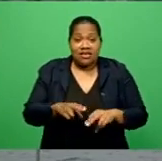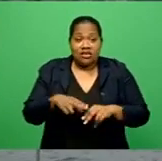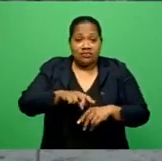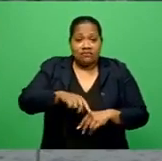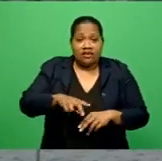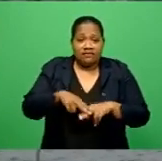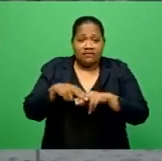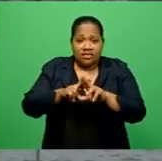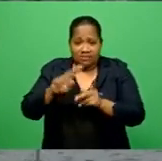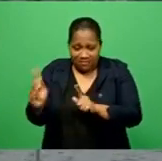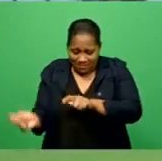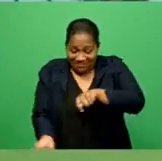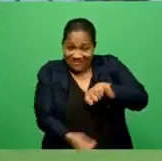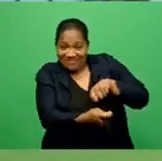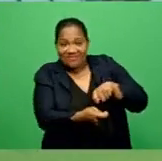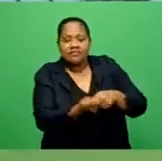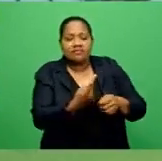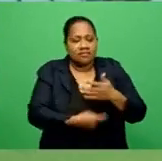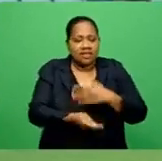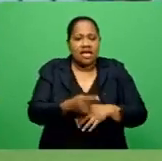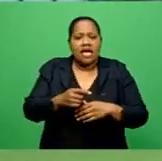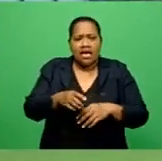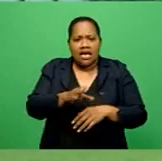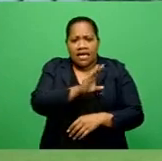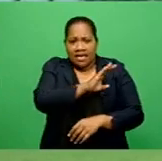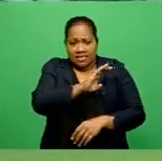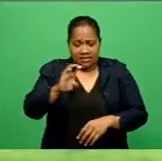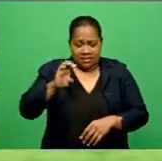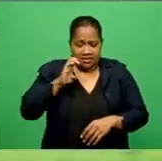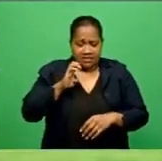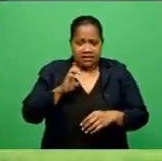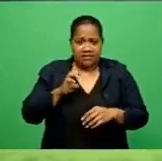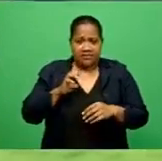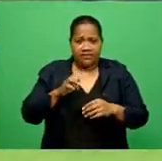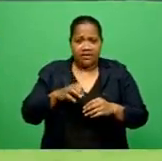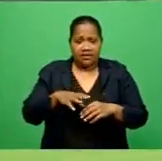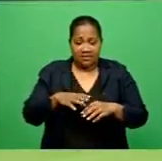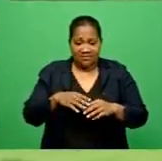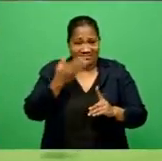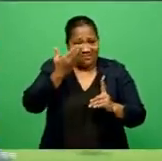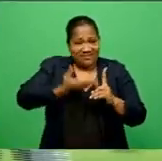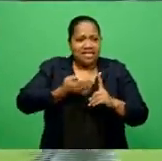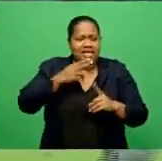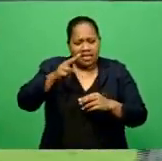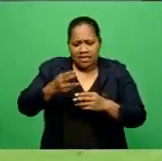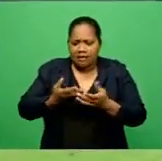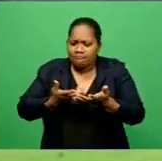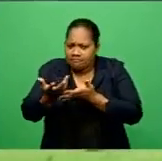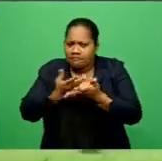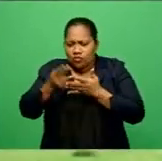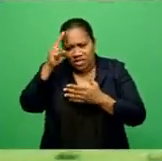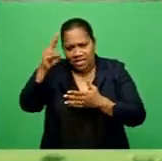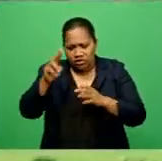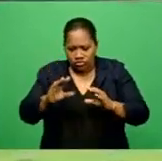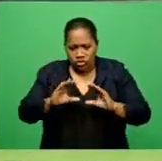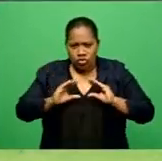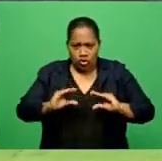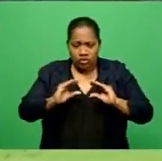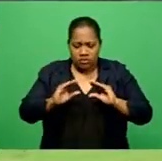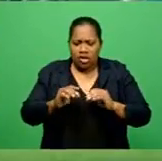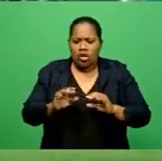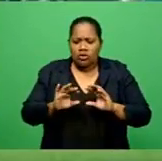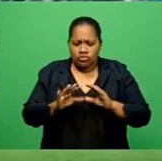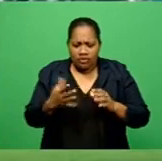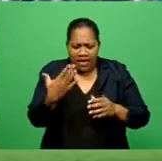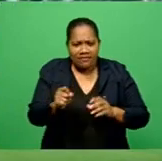team. Chief Executive Alex Conrote says they are liaising closely with the national coach on putting together a team before the